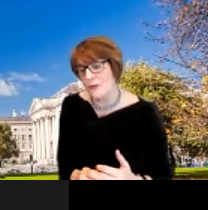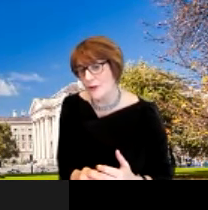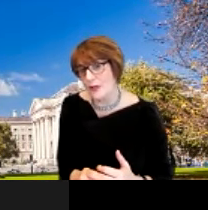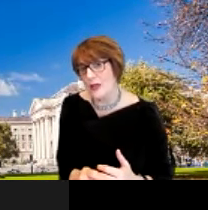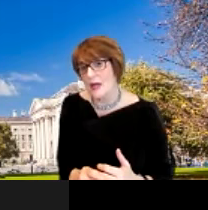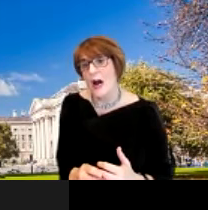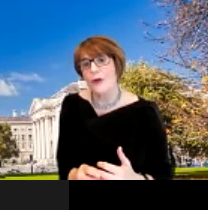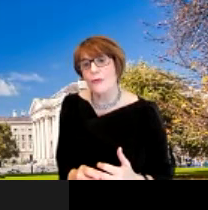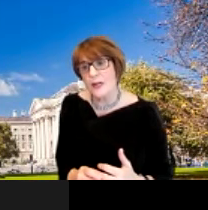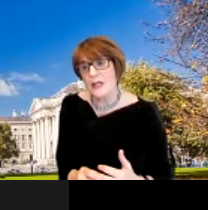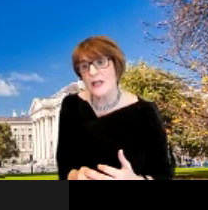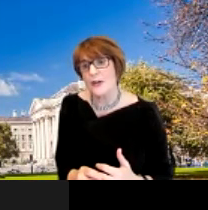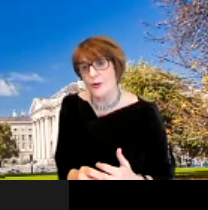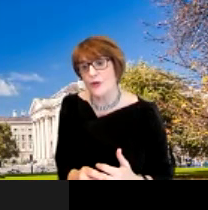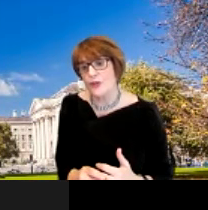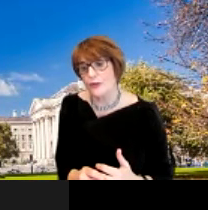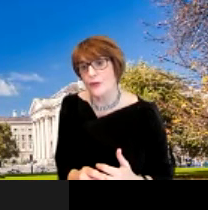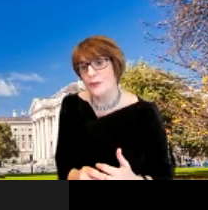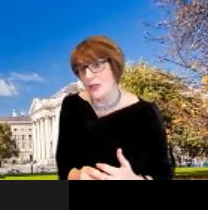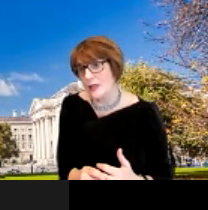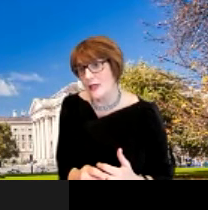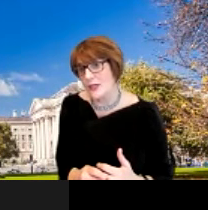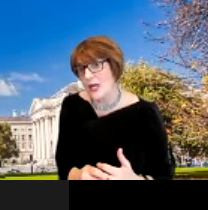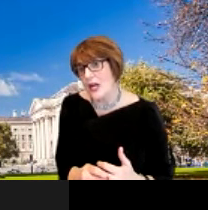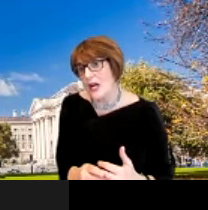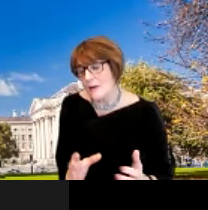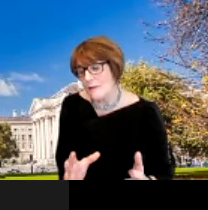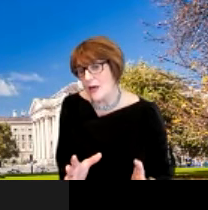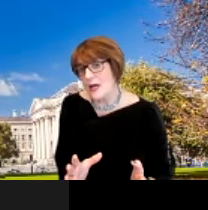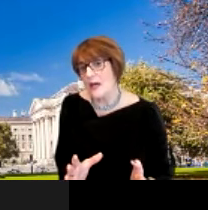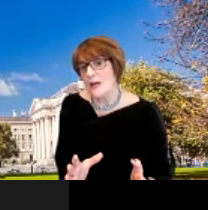most vulnerable are really an important group to look at.